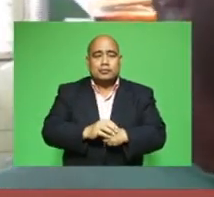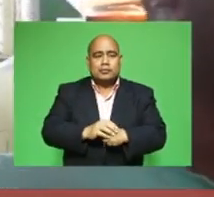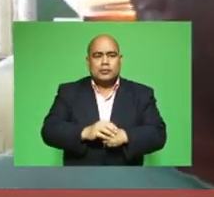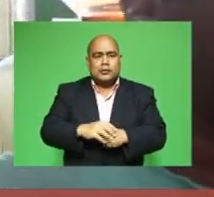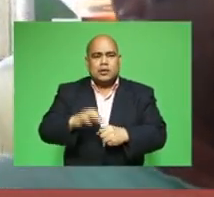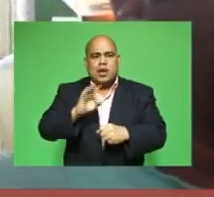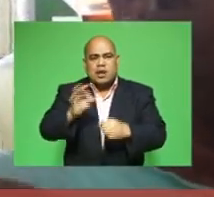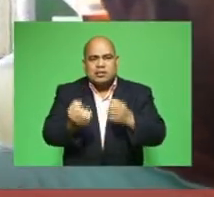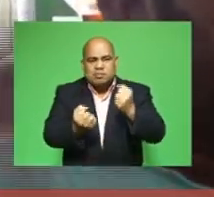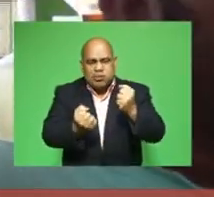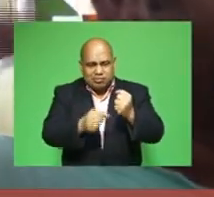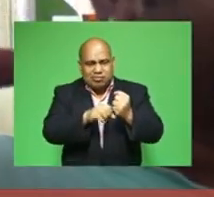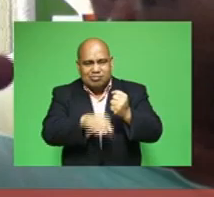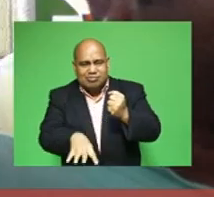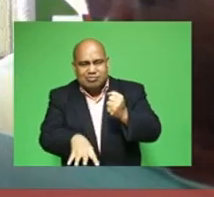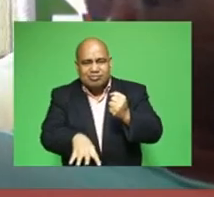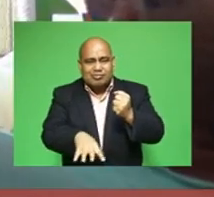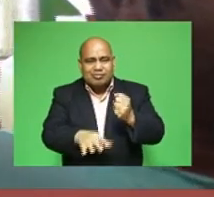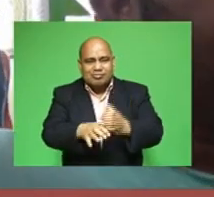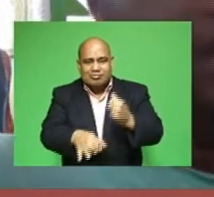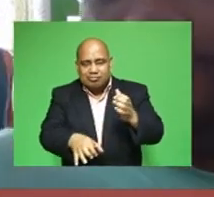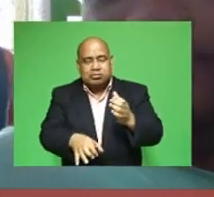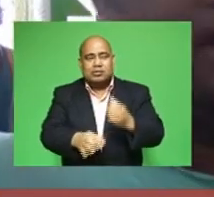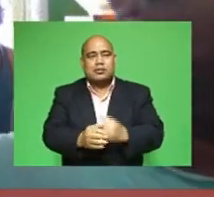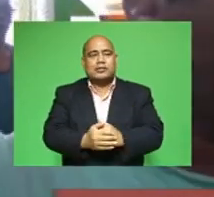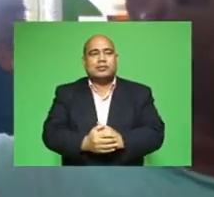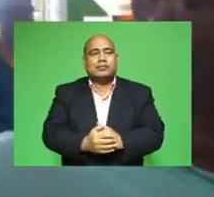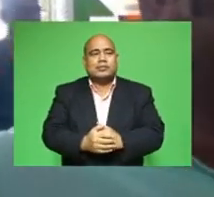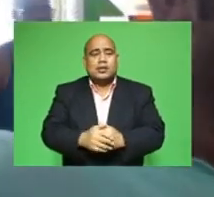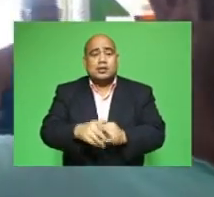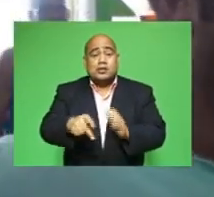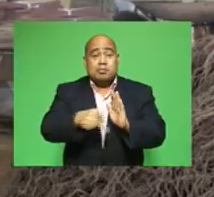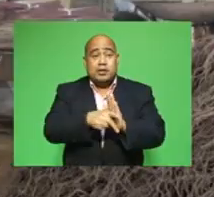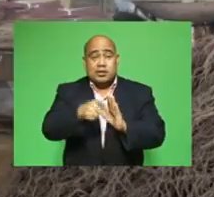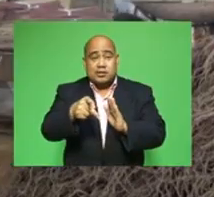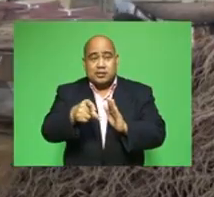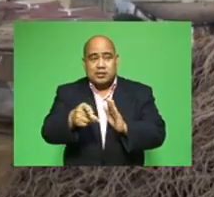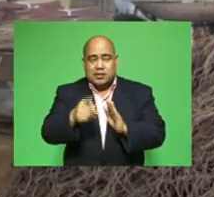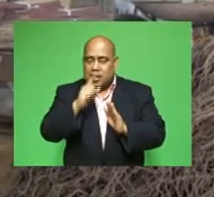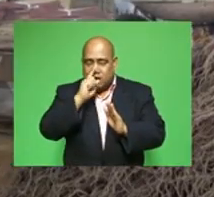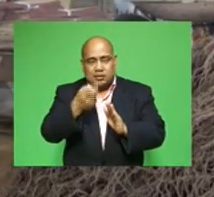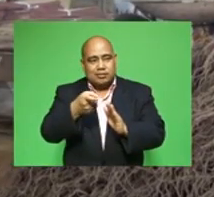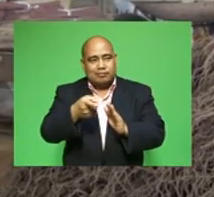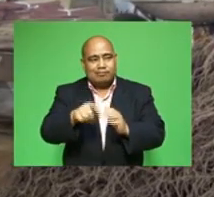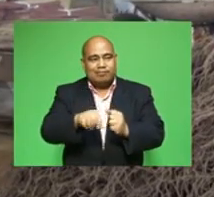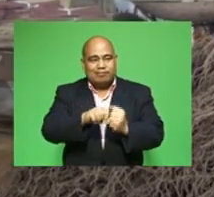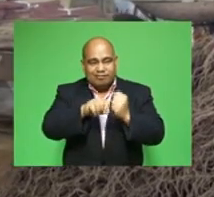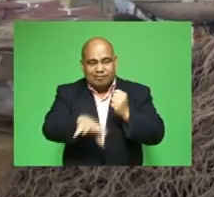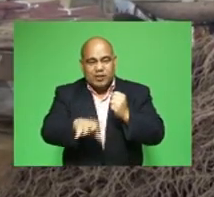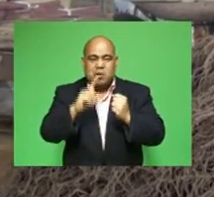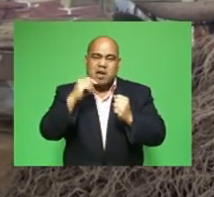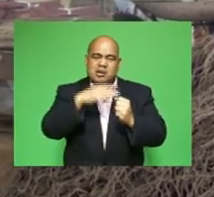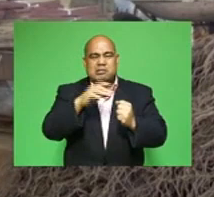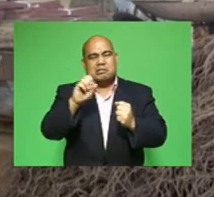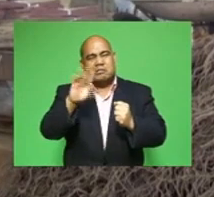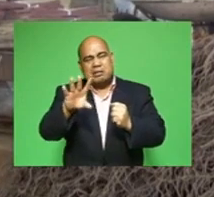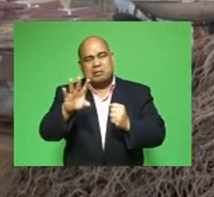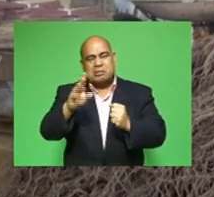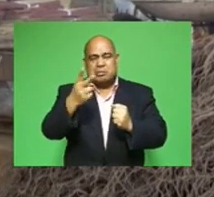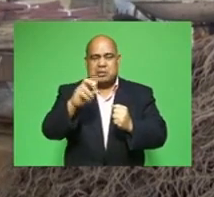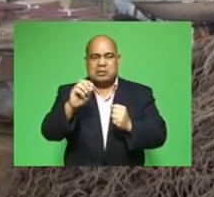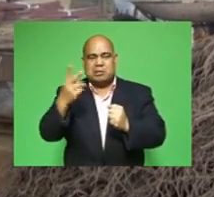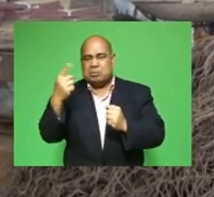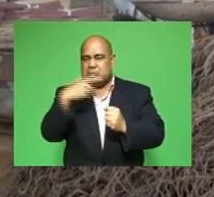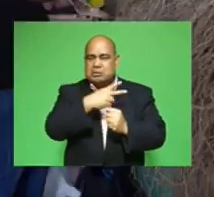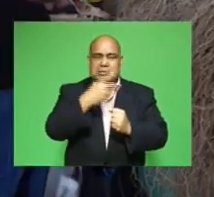will not come down. It will be still the same. Like we sell in the table, like $100, $110, $120. Only the waka pot is going